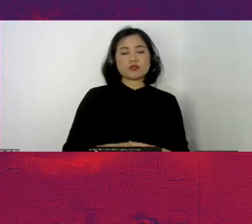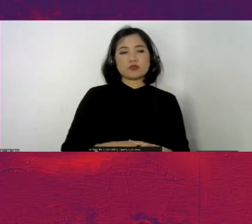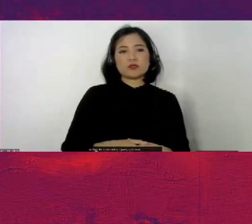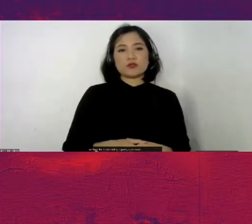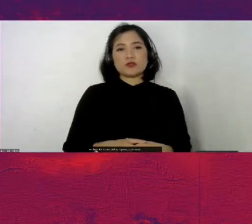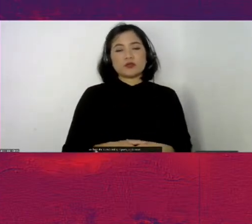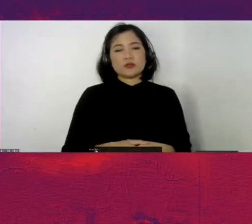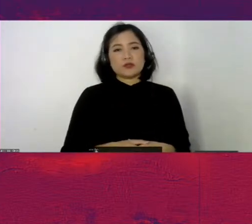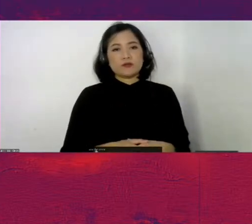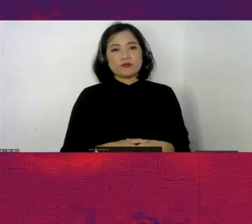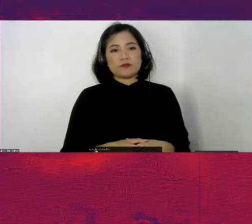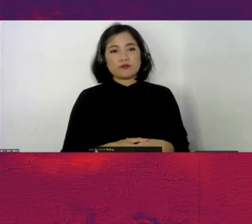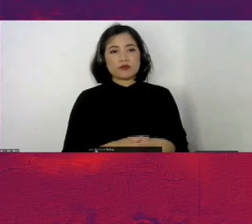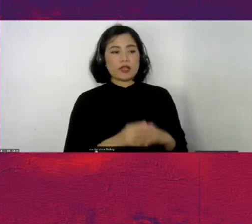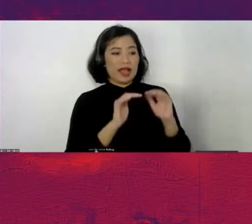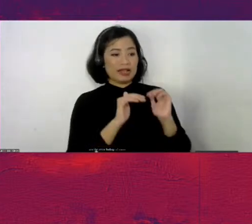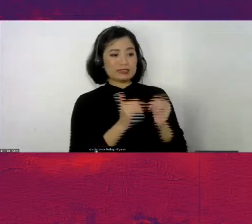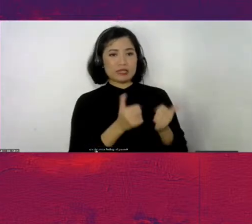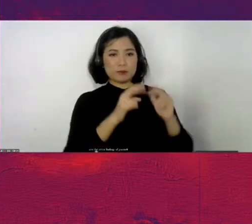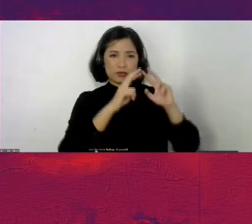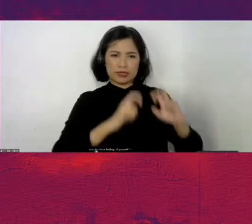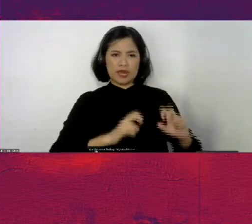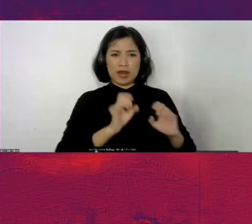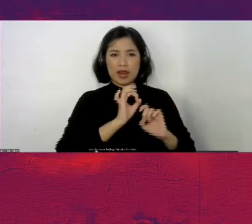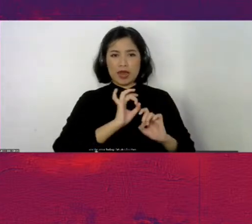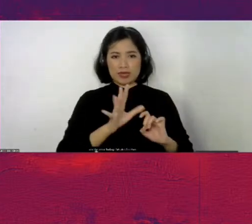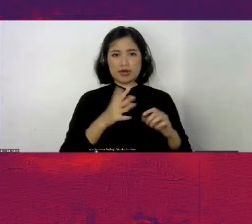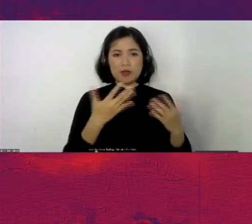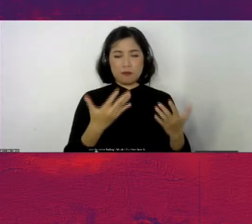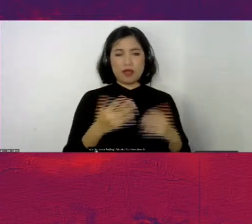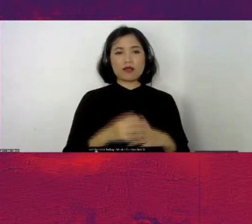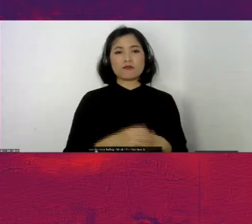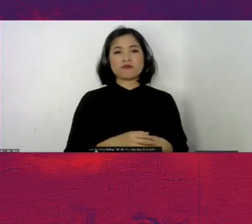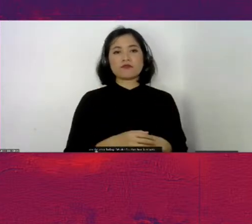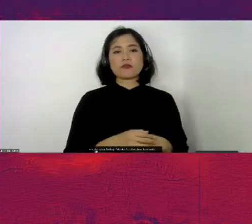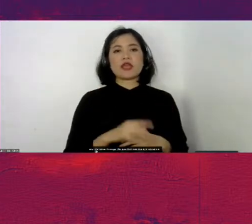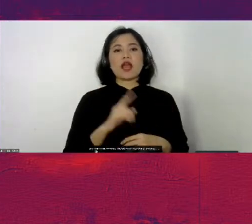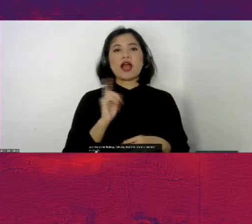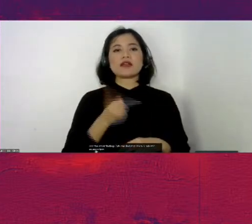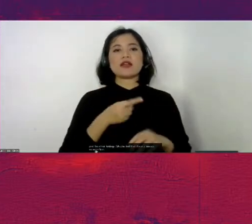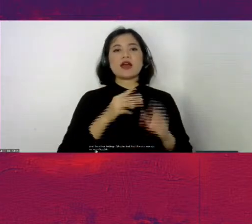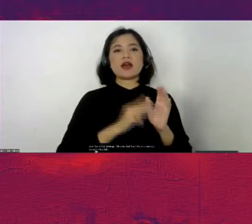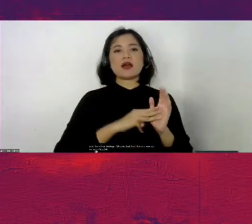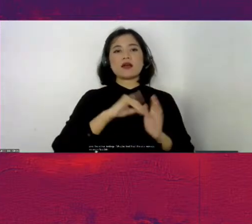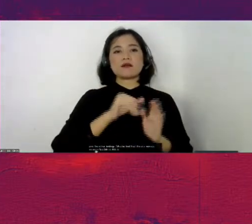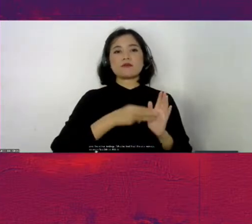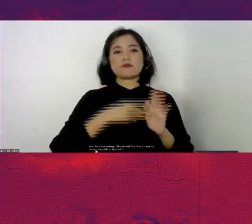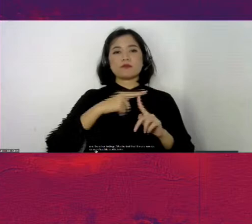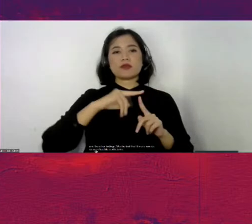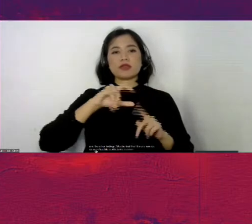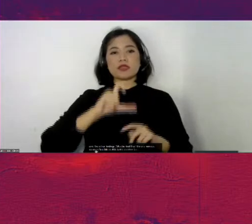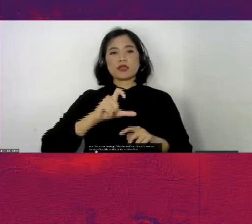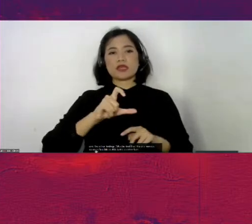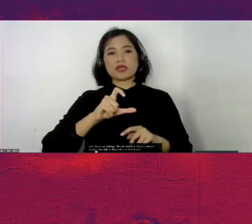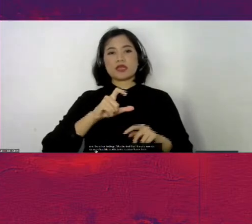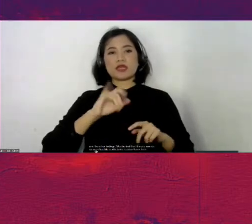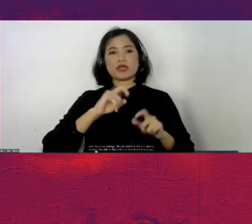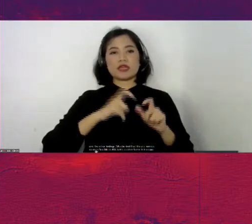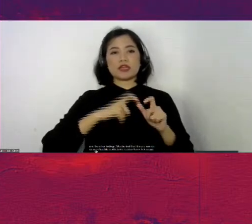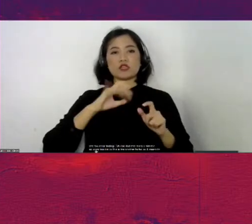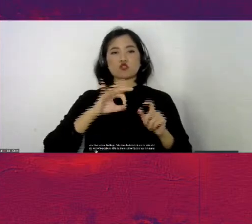And the other findings, we also find that there is mimetic isomorphism. So this is another factor. Yeah? So it means